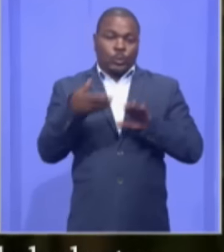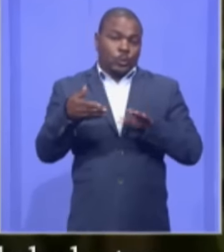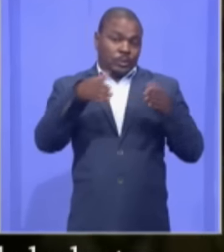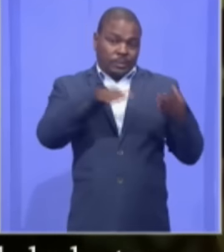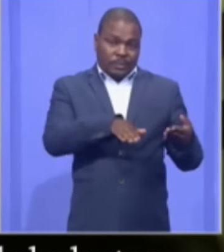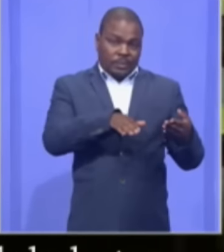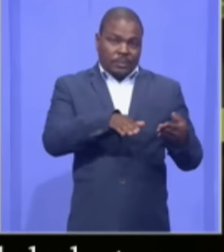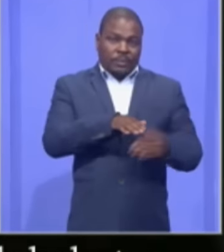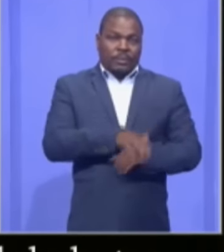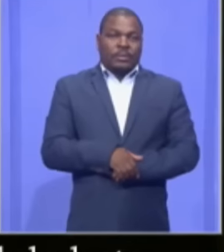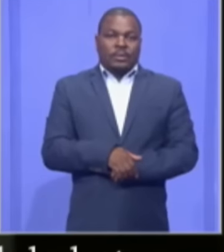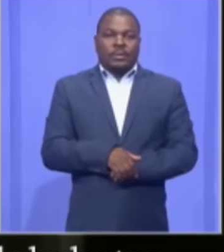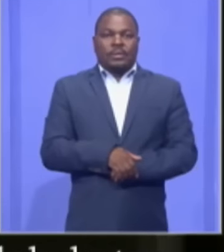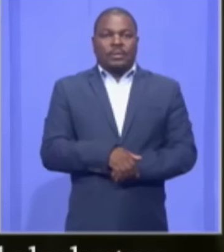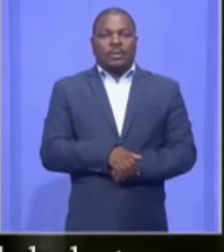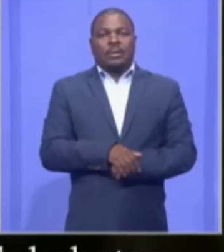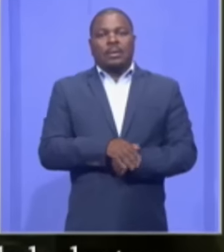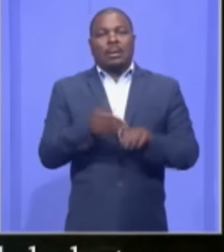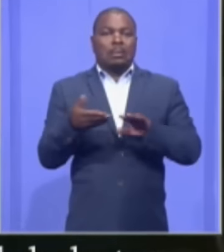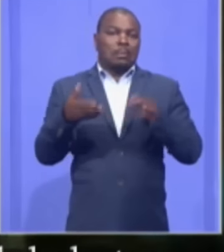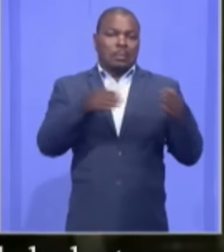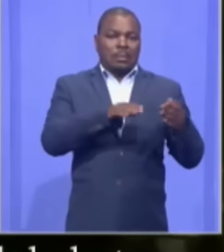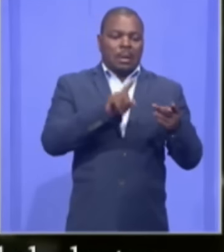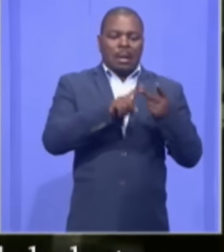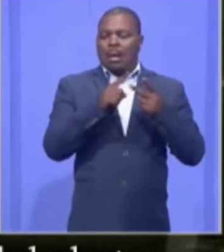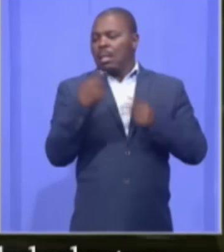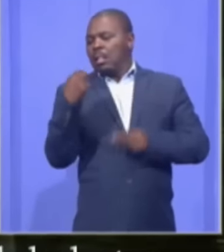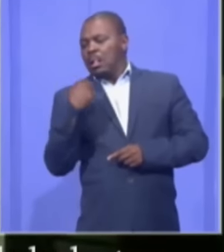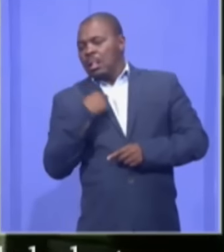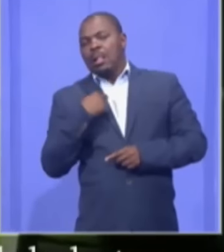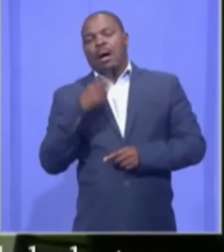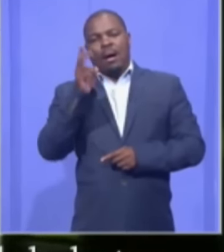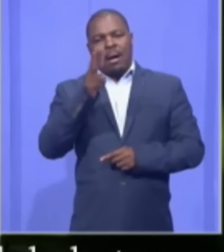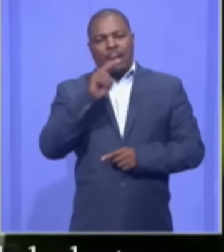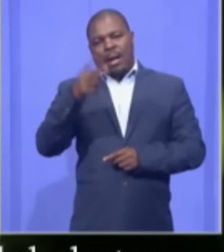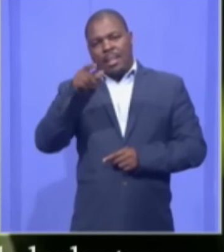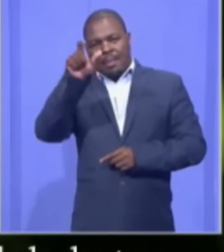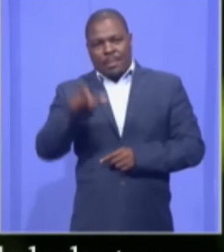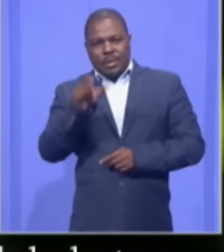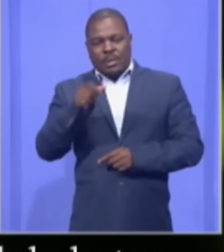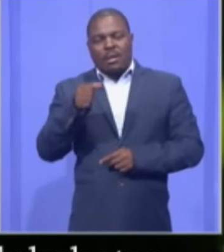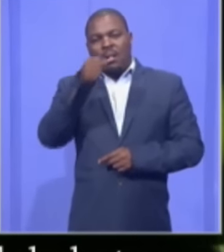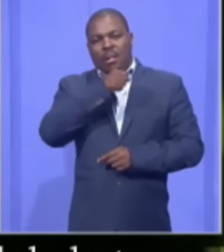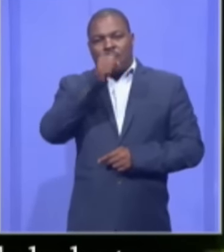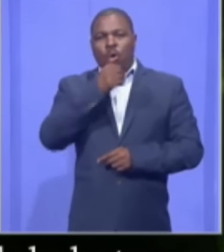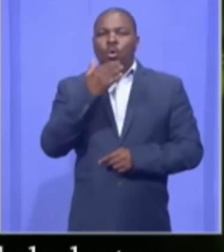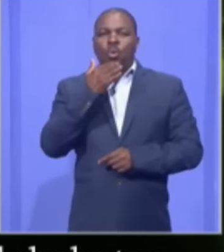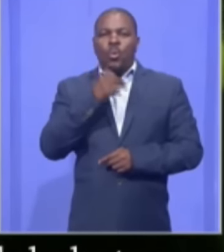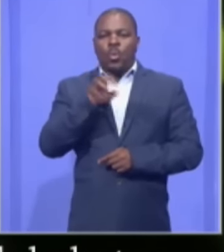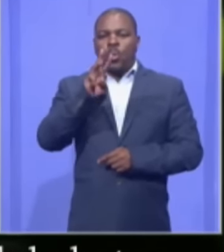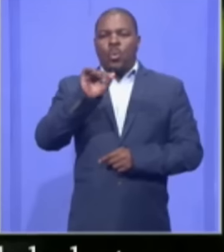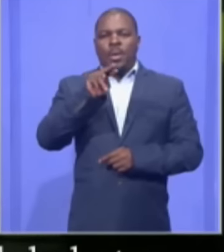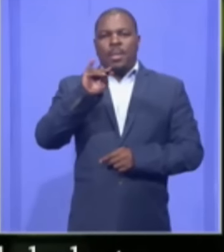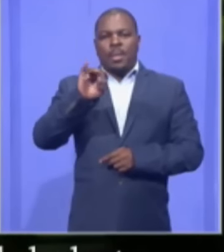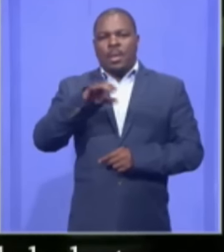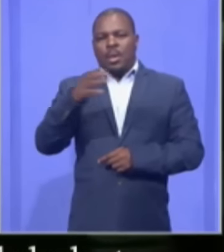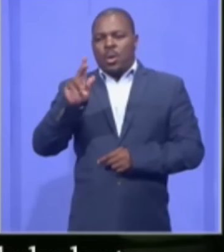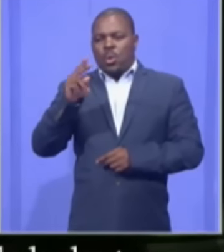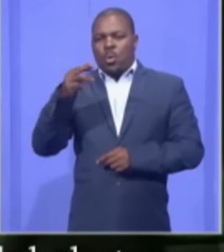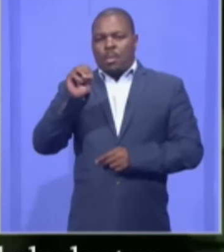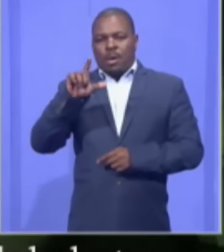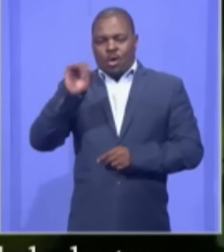le matsatsinyana ka mora ho hlokahala ha sebini sa mehleng sa mmino wa Afropop Winnie Khumalo.